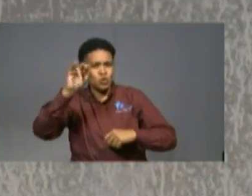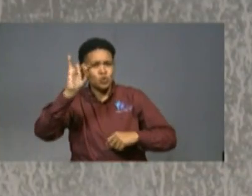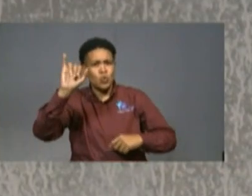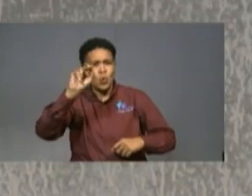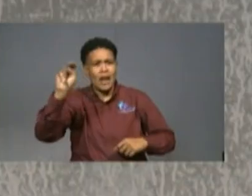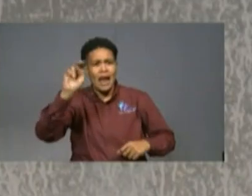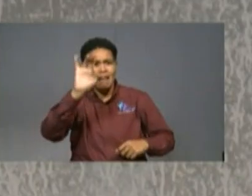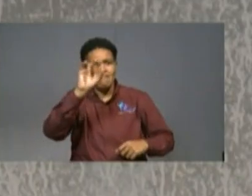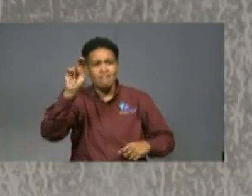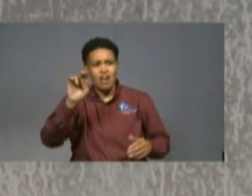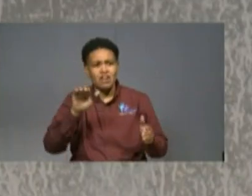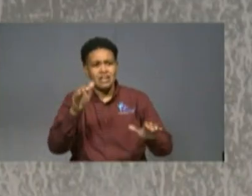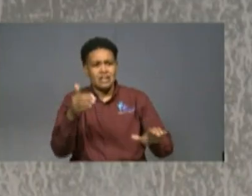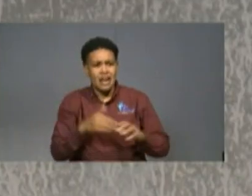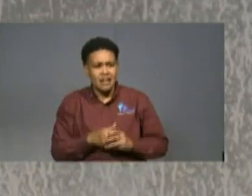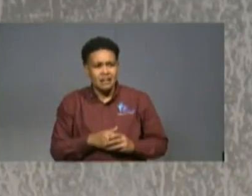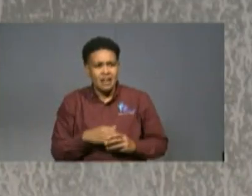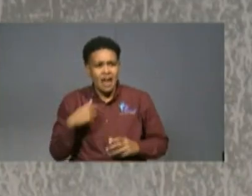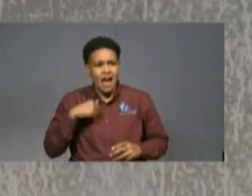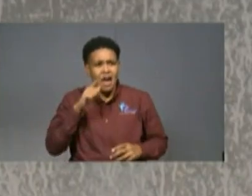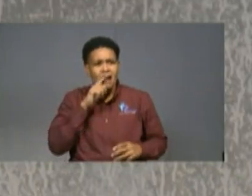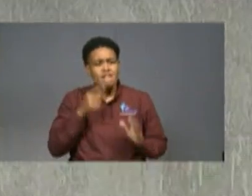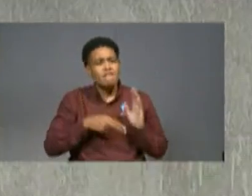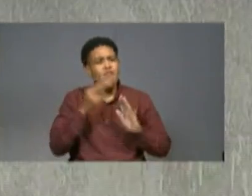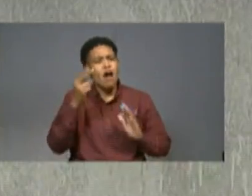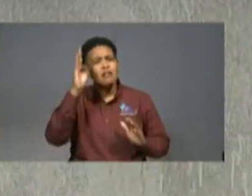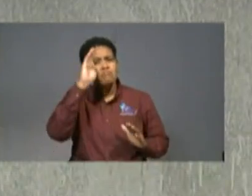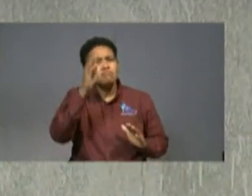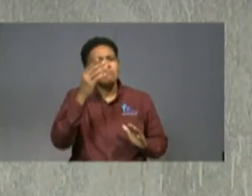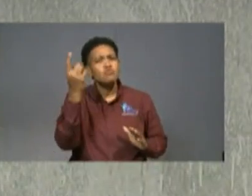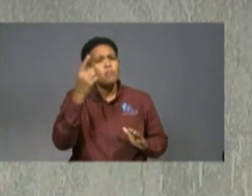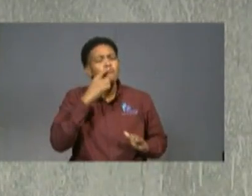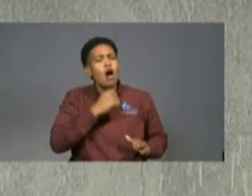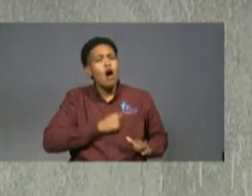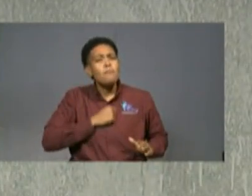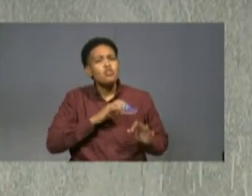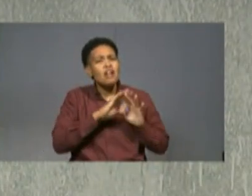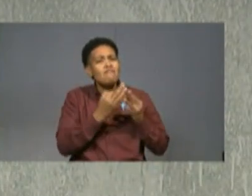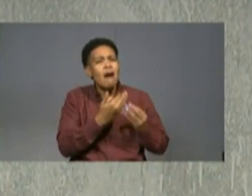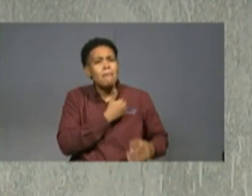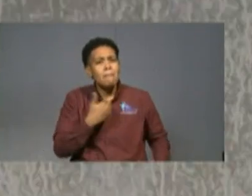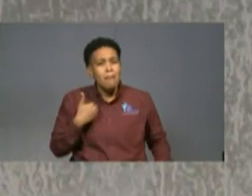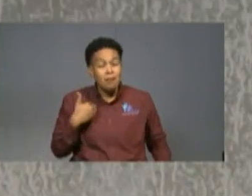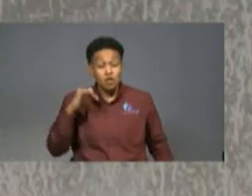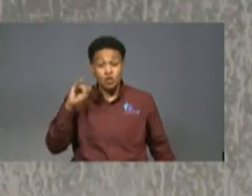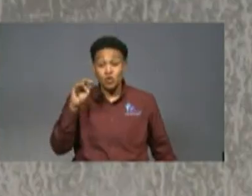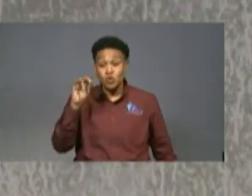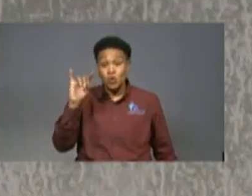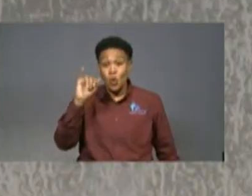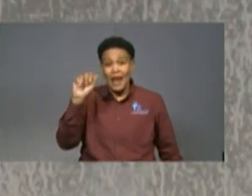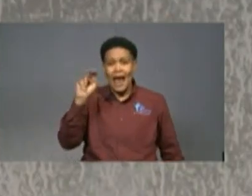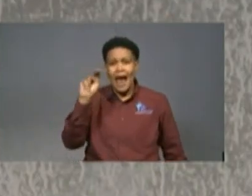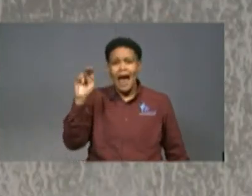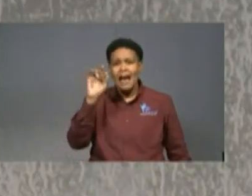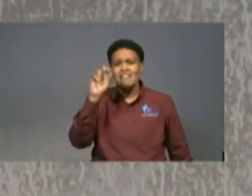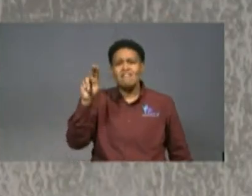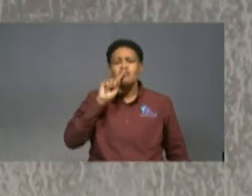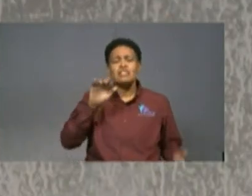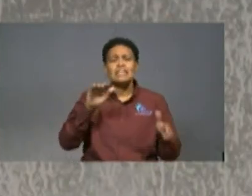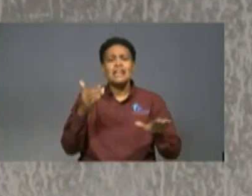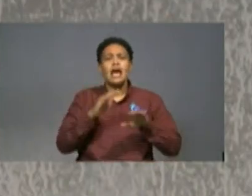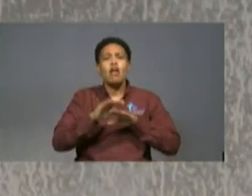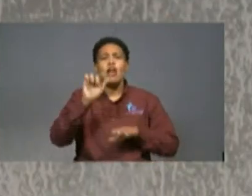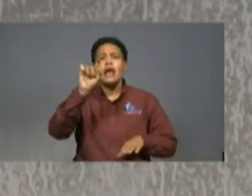speaking, he should at some point during the proceeding apologize to the family members. The truth is, Jodianne Ferron died on April